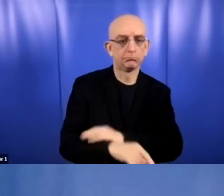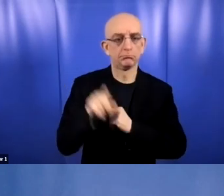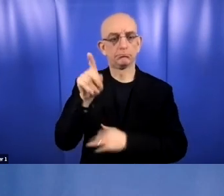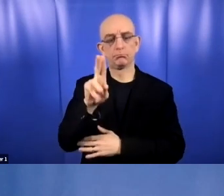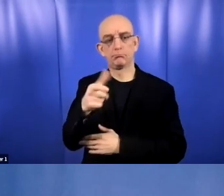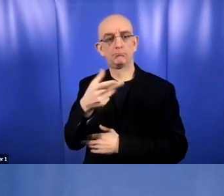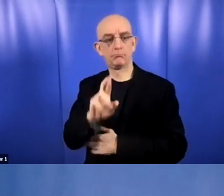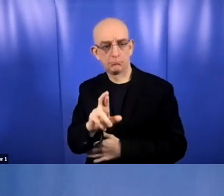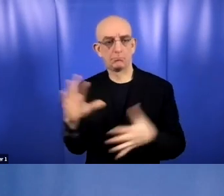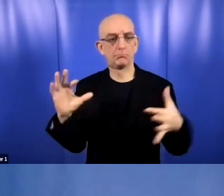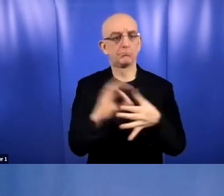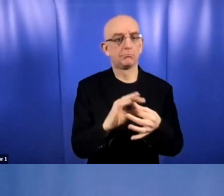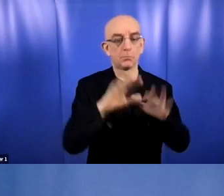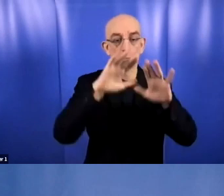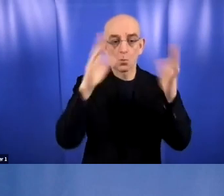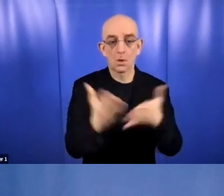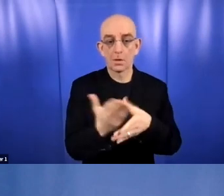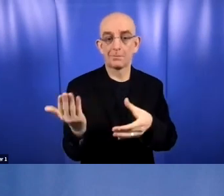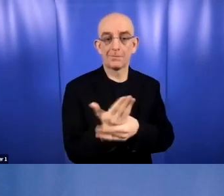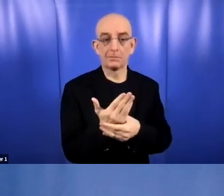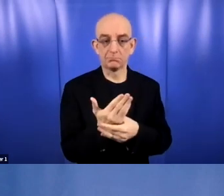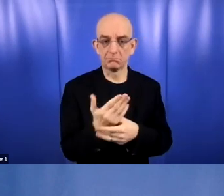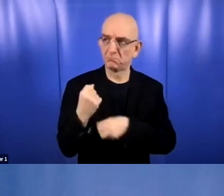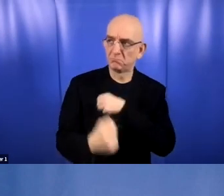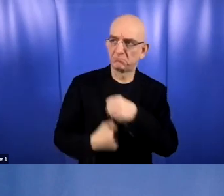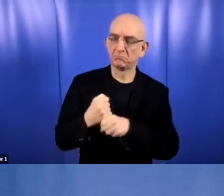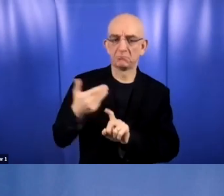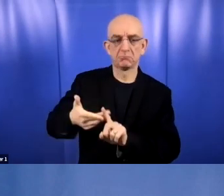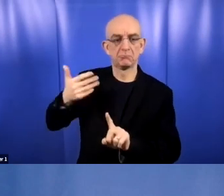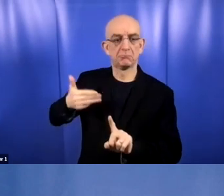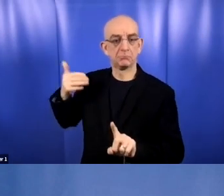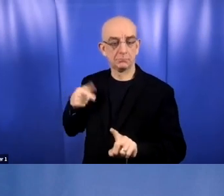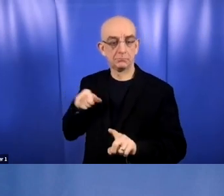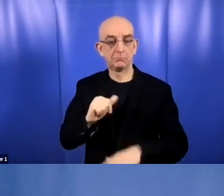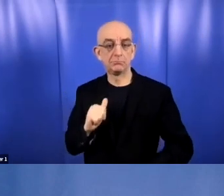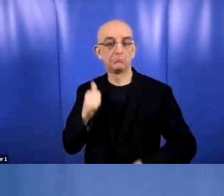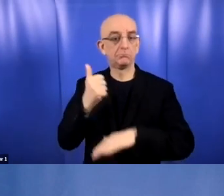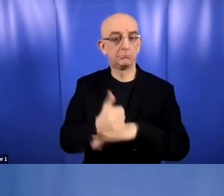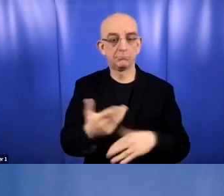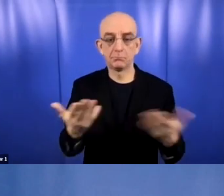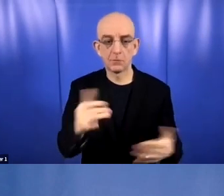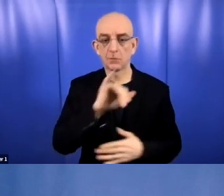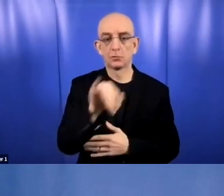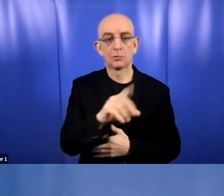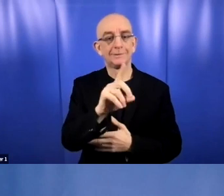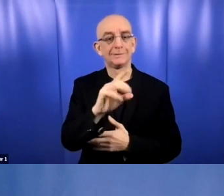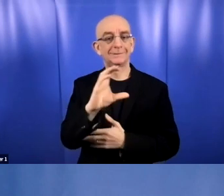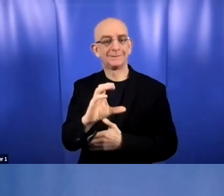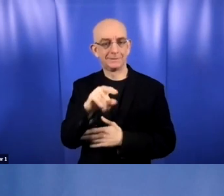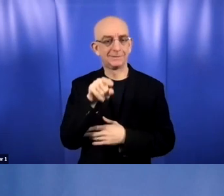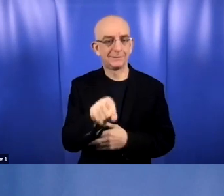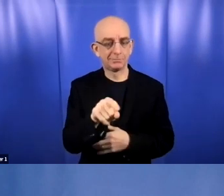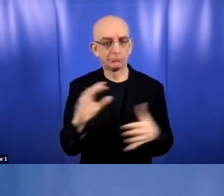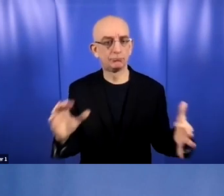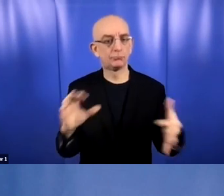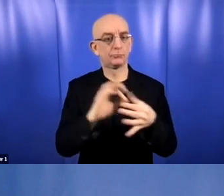JDC collects, analyzes, and disseminates primary socioeconomic data. That's